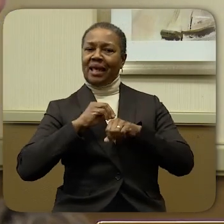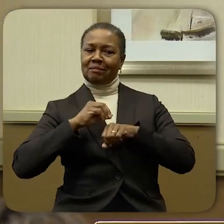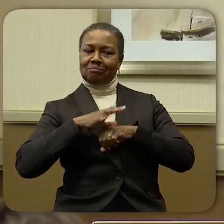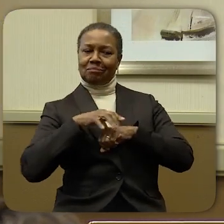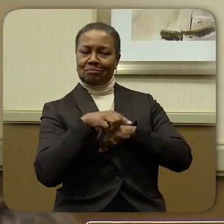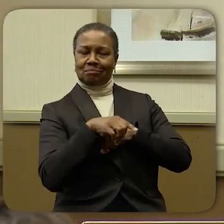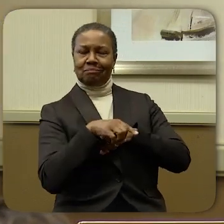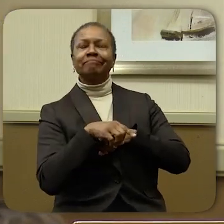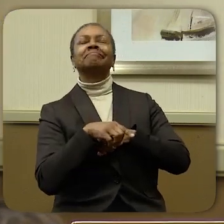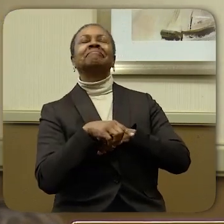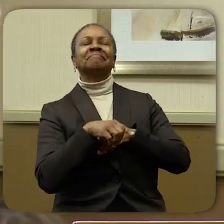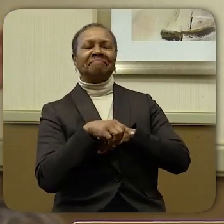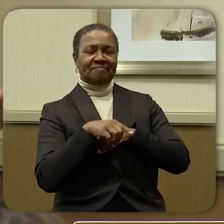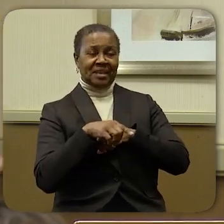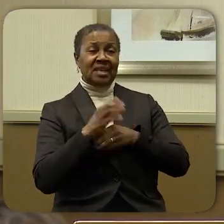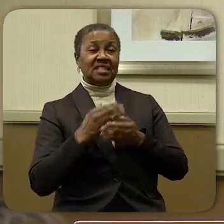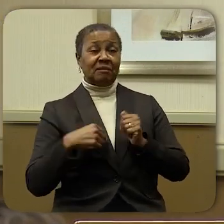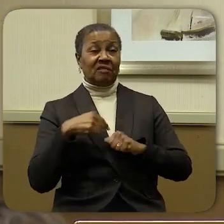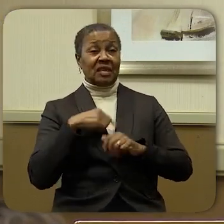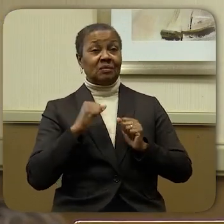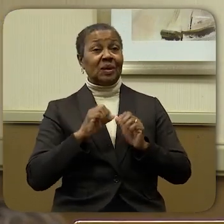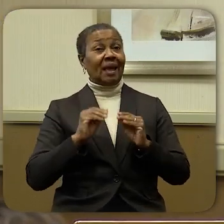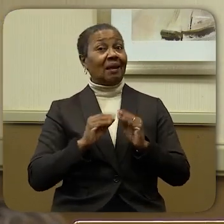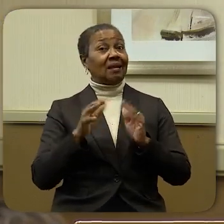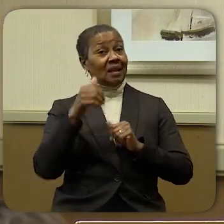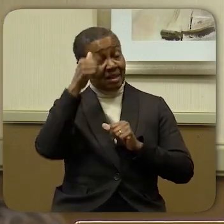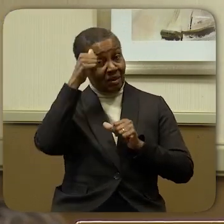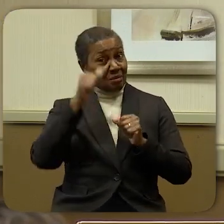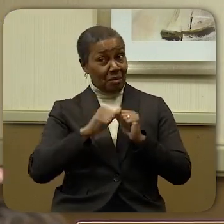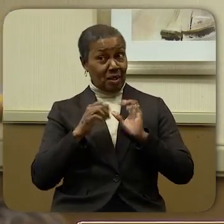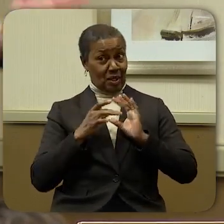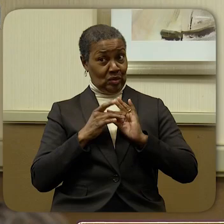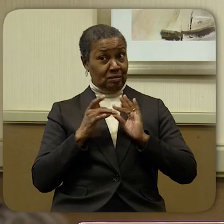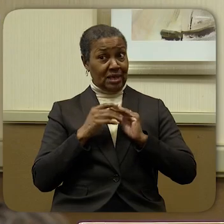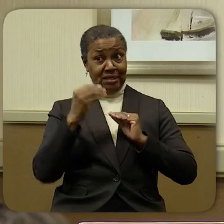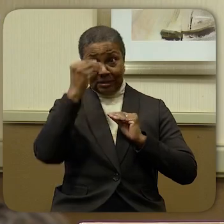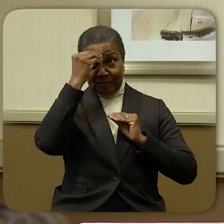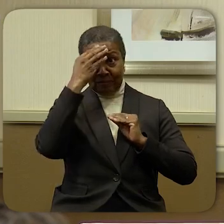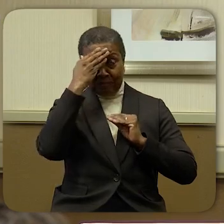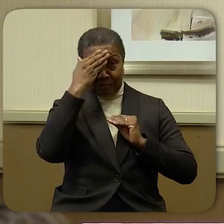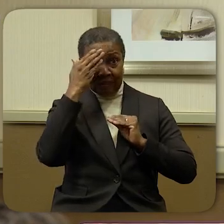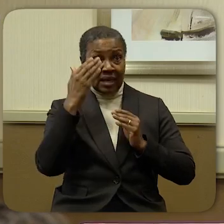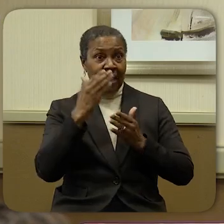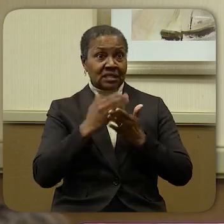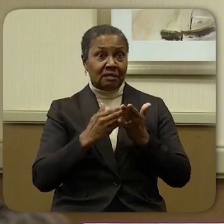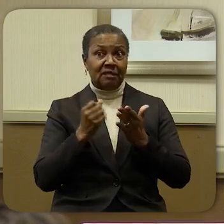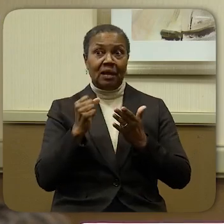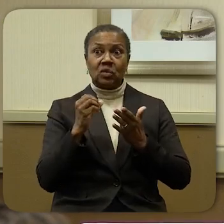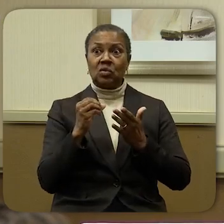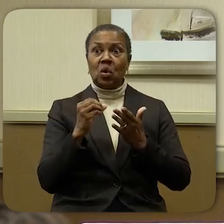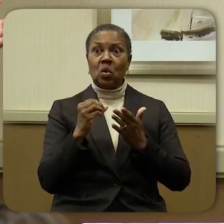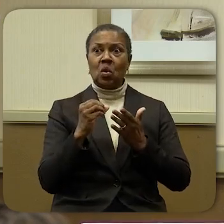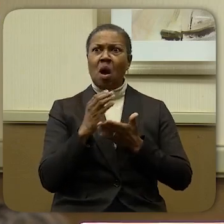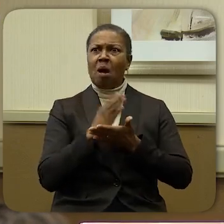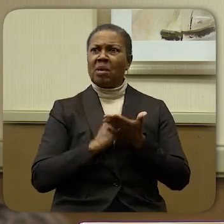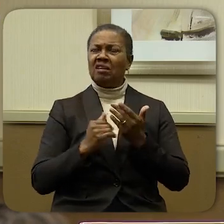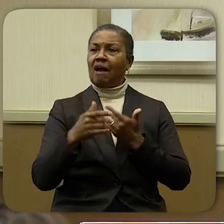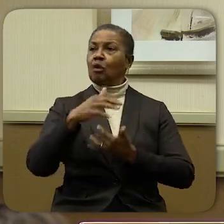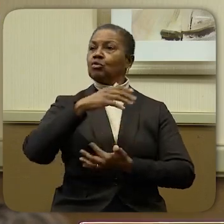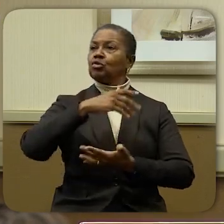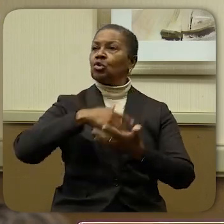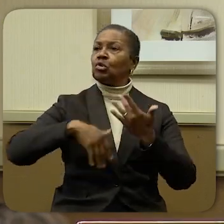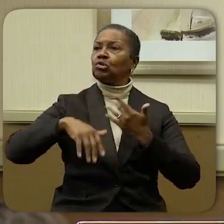so some of us, we can like very clearly remember those messages, and some of them are so a part of our